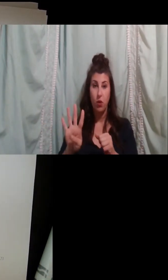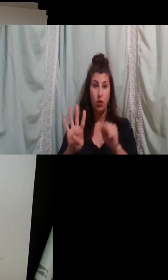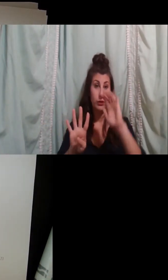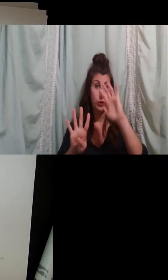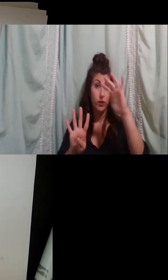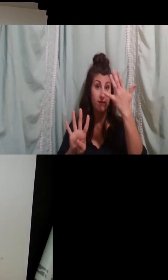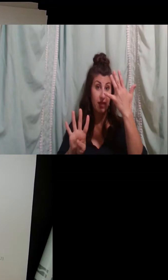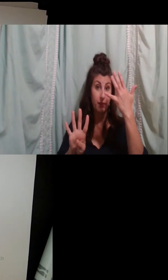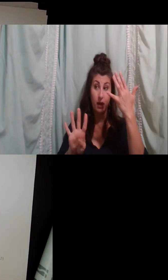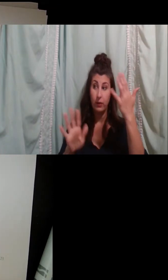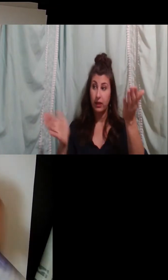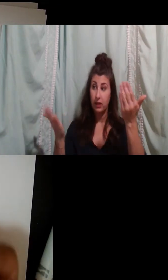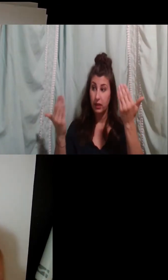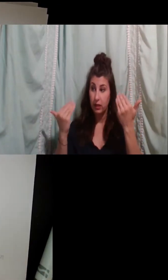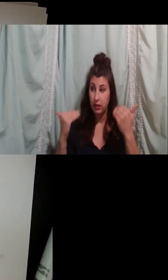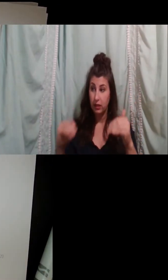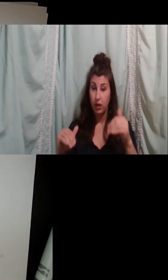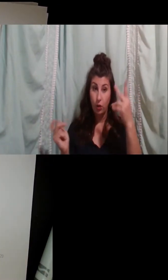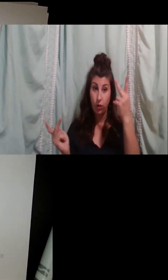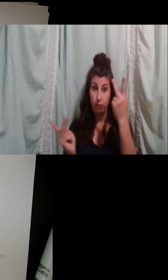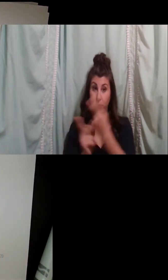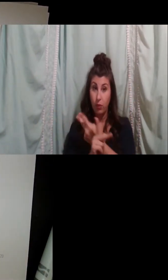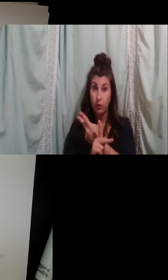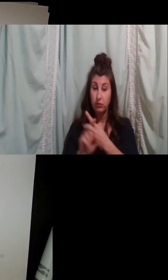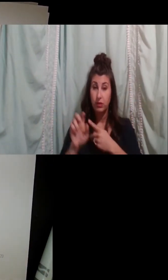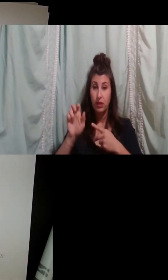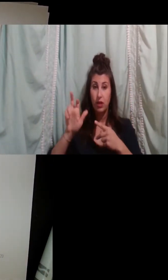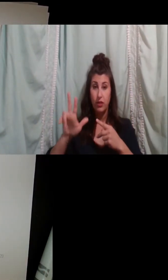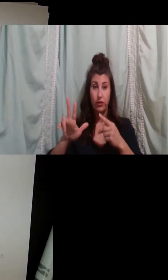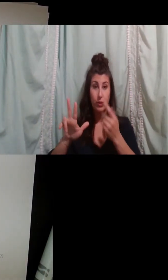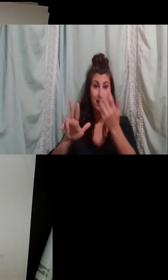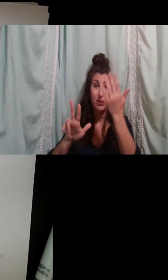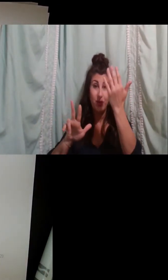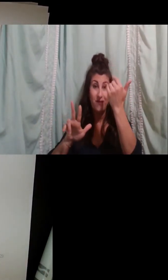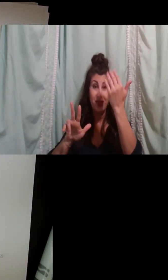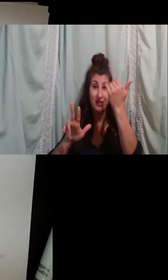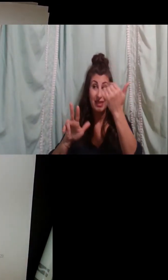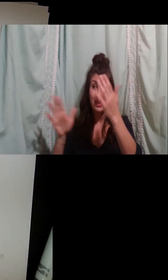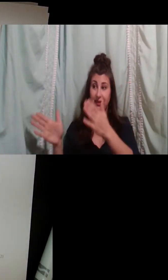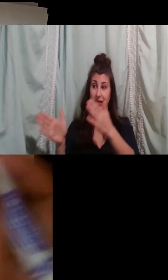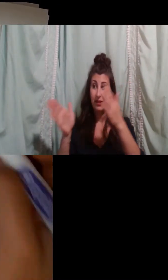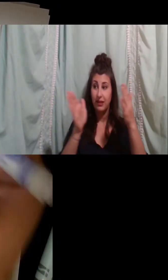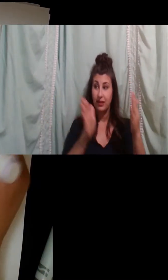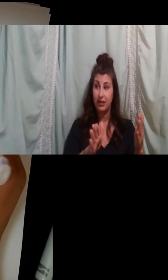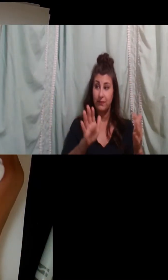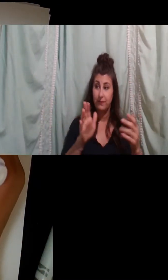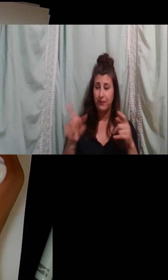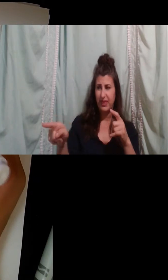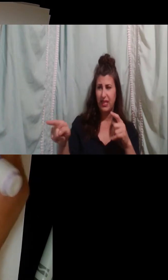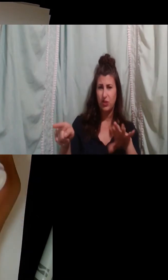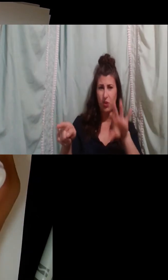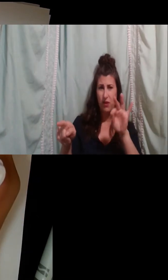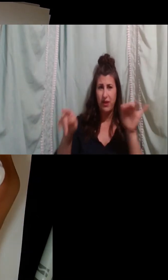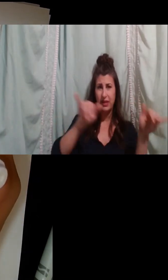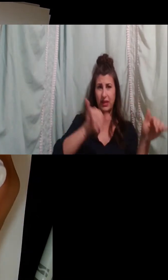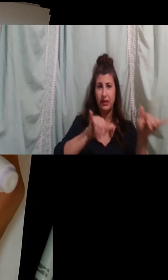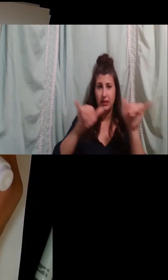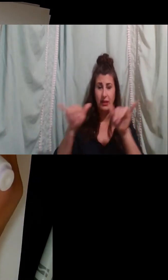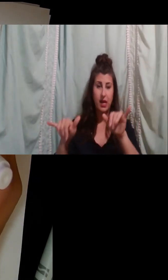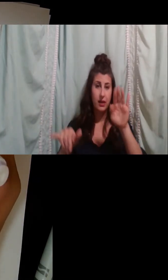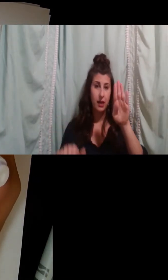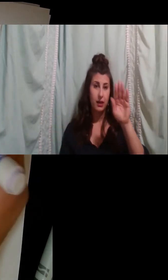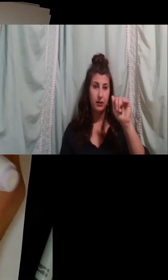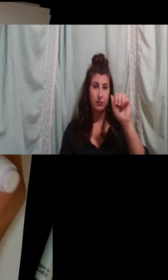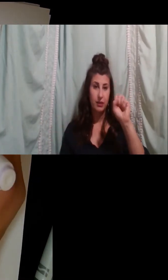so it'll be 4 to the 5th. Here, we're multiplying these, so it'll be 3 to the 15th. Here, we're finding